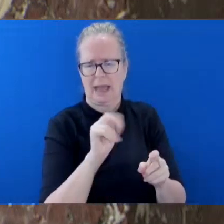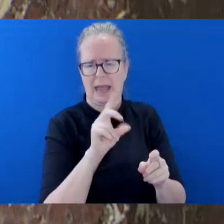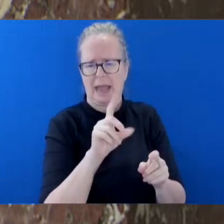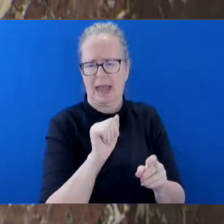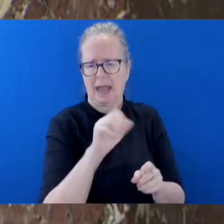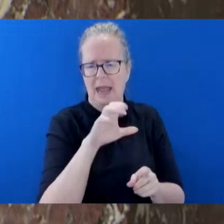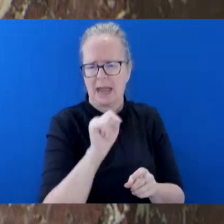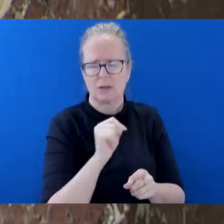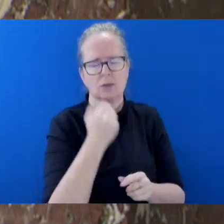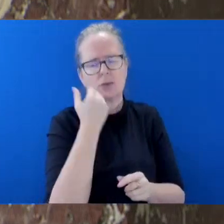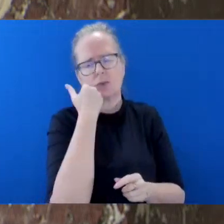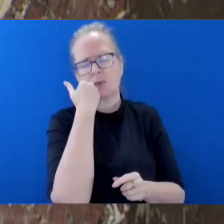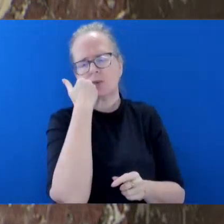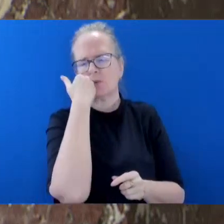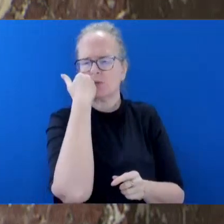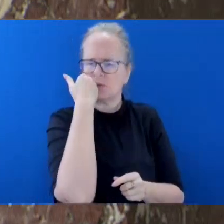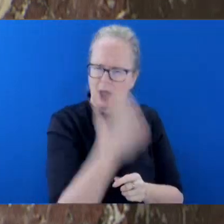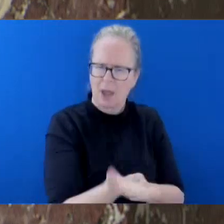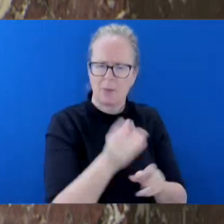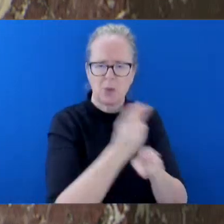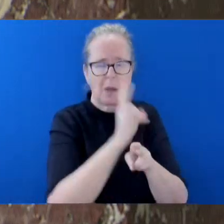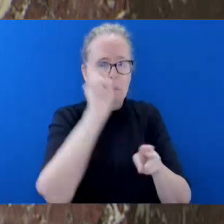And from Chief Terry Teegee.